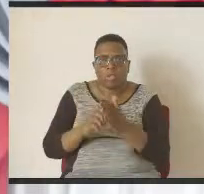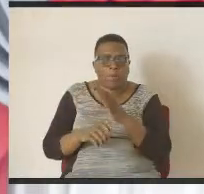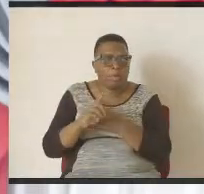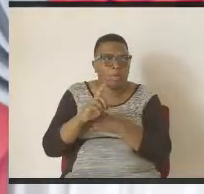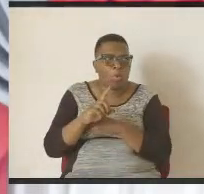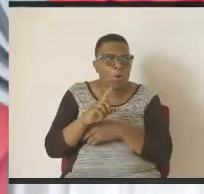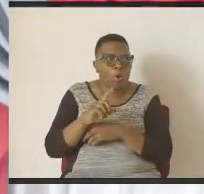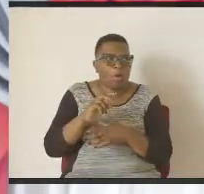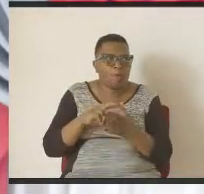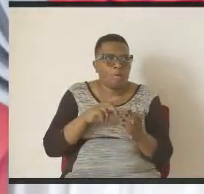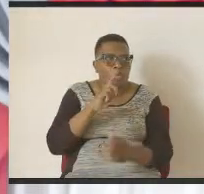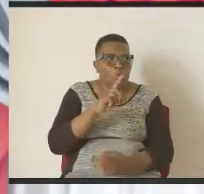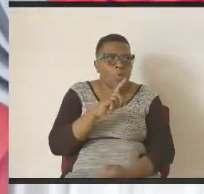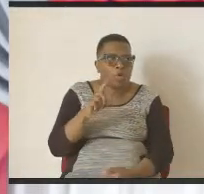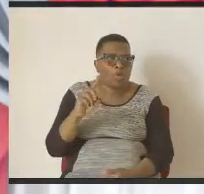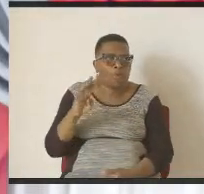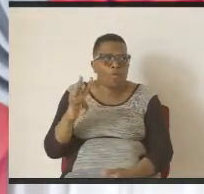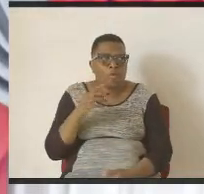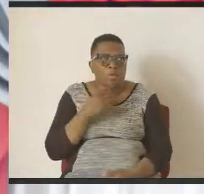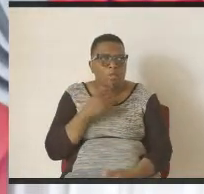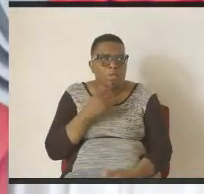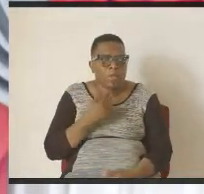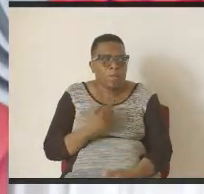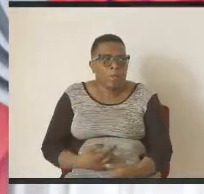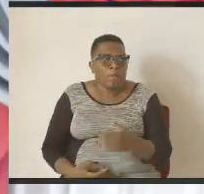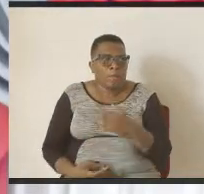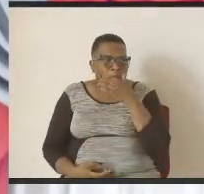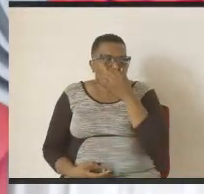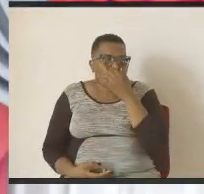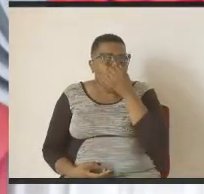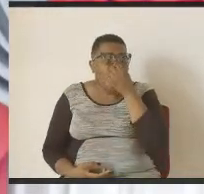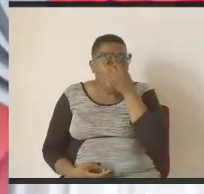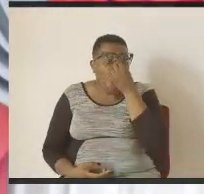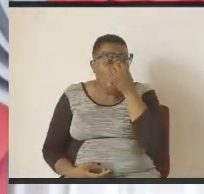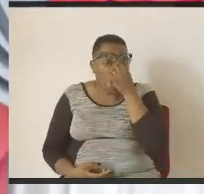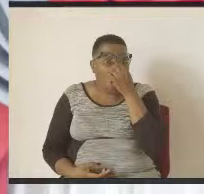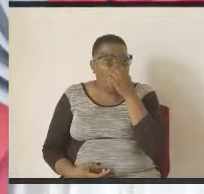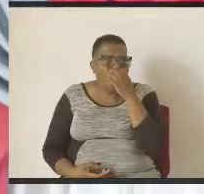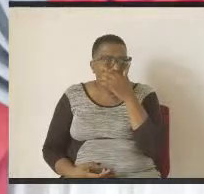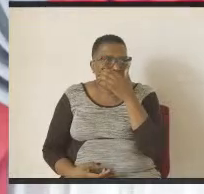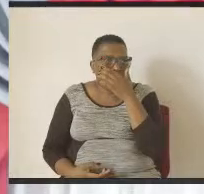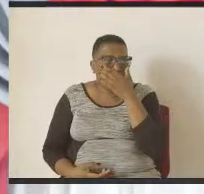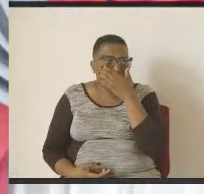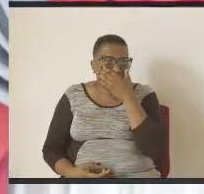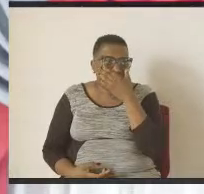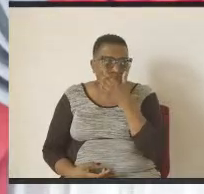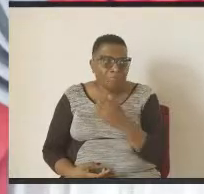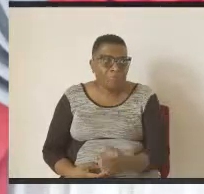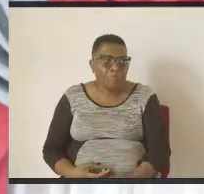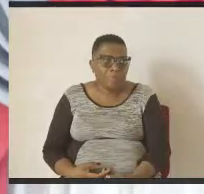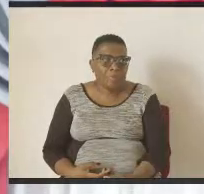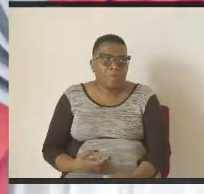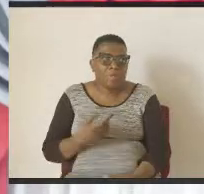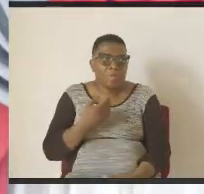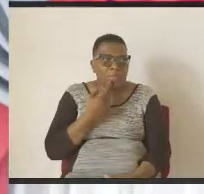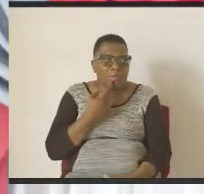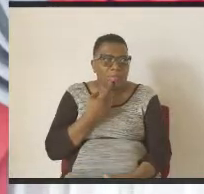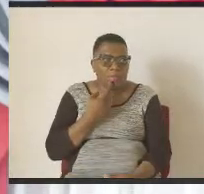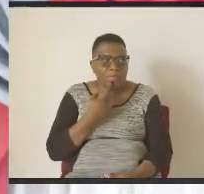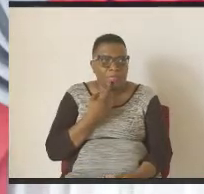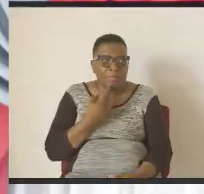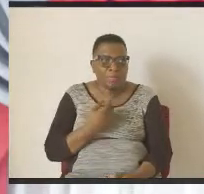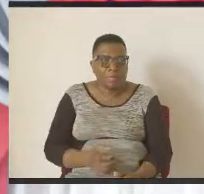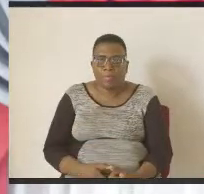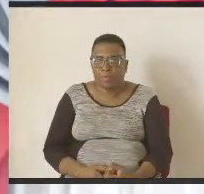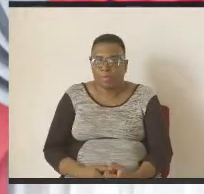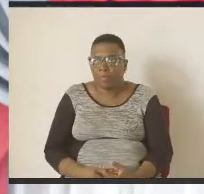verses 1 to 4 says. Luke chapter 1, verses 1 to 4, very, very instructive. He says here,